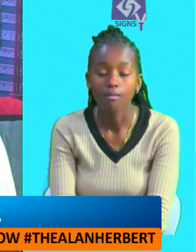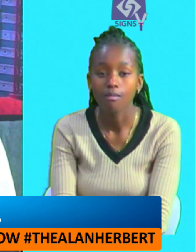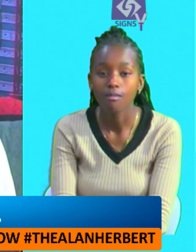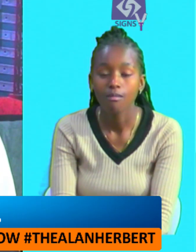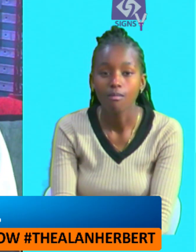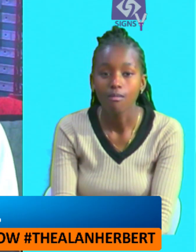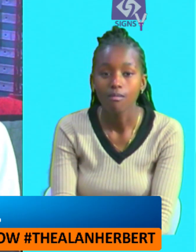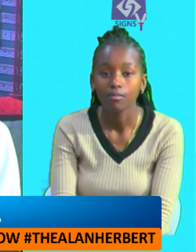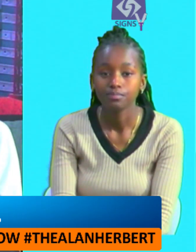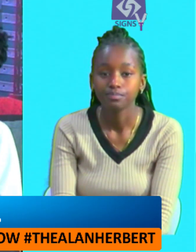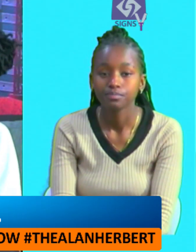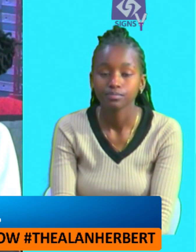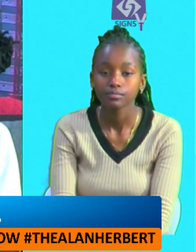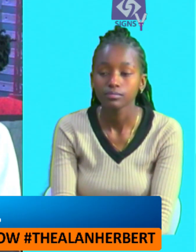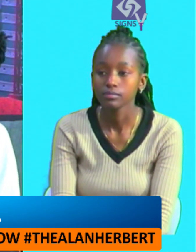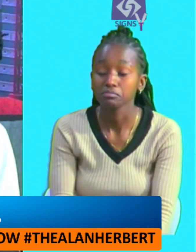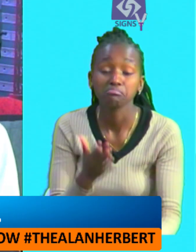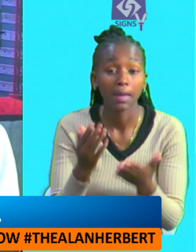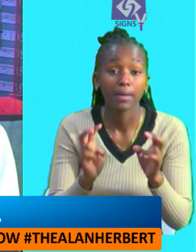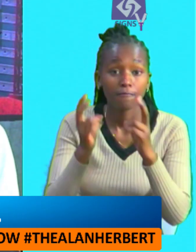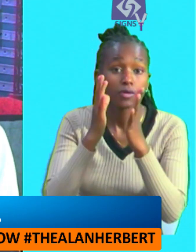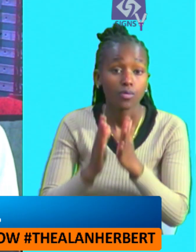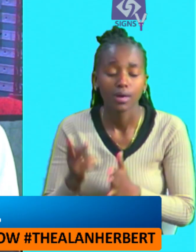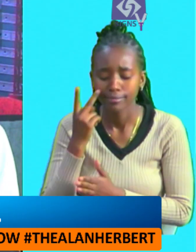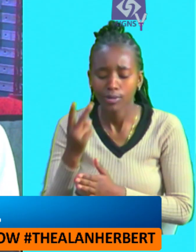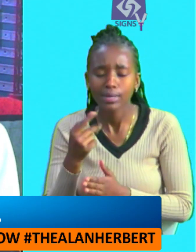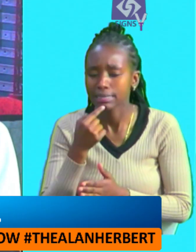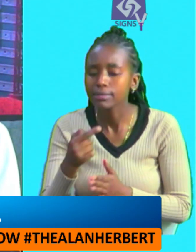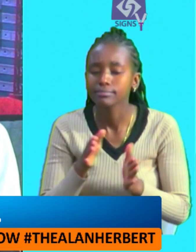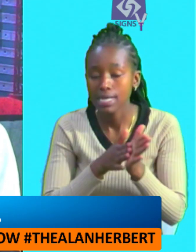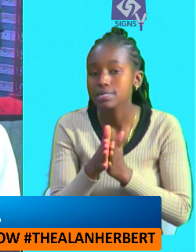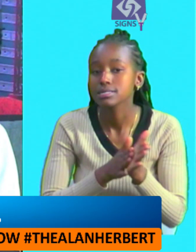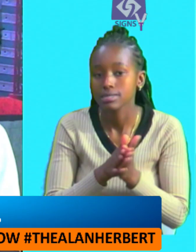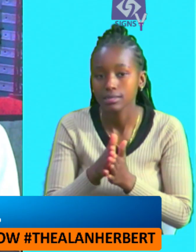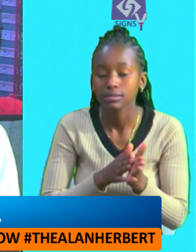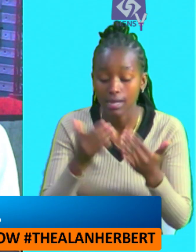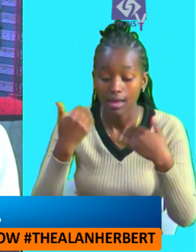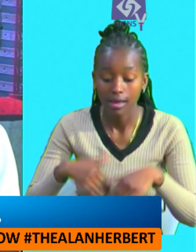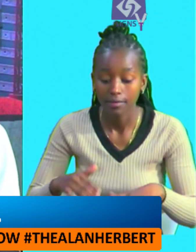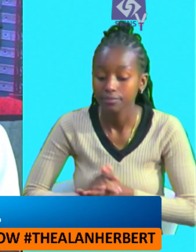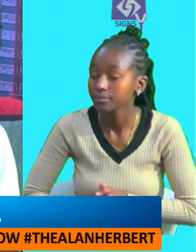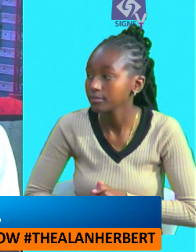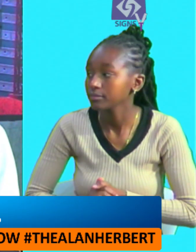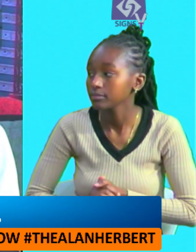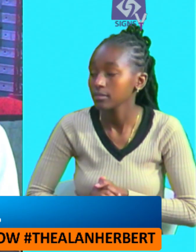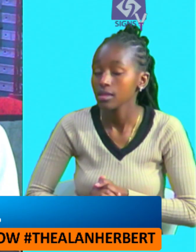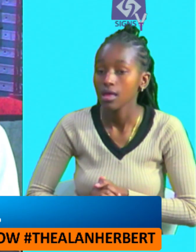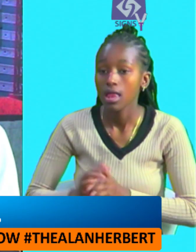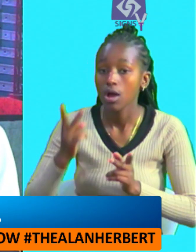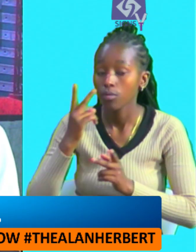have you been watching? Probably our viewer might be like, that's interesting. I'm more of a